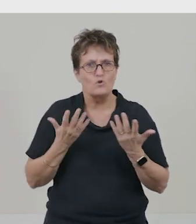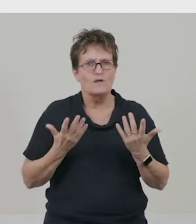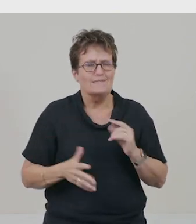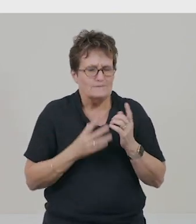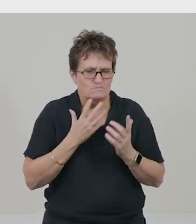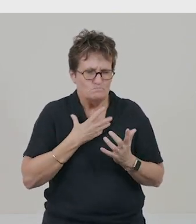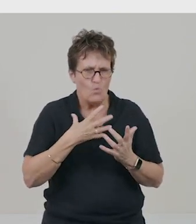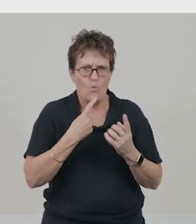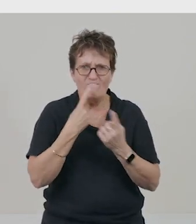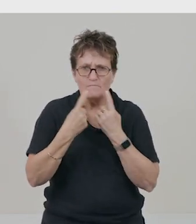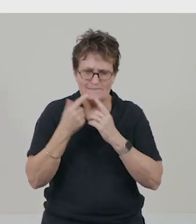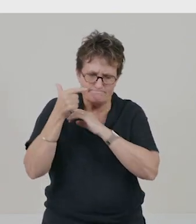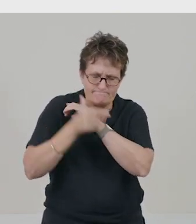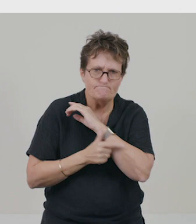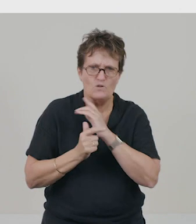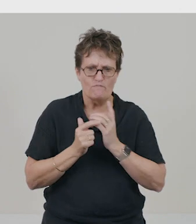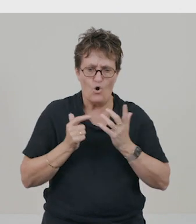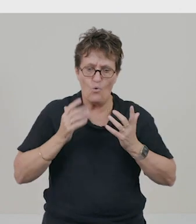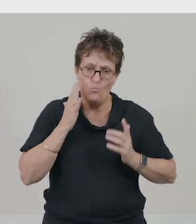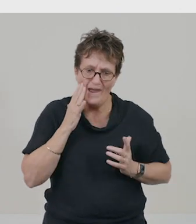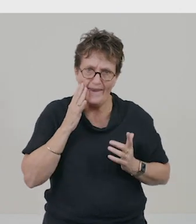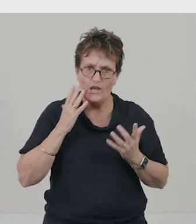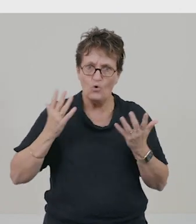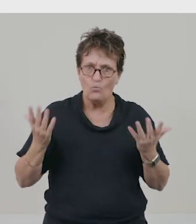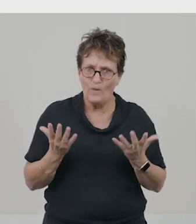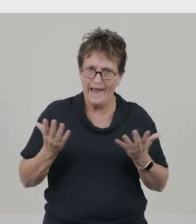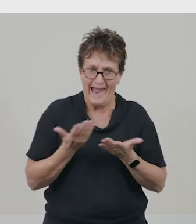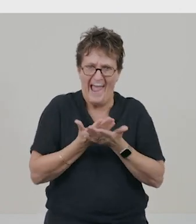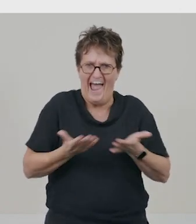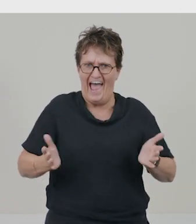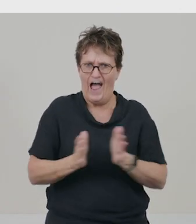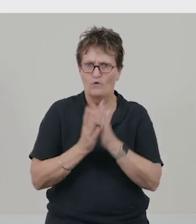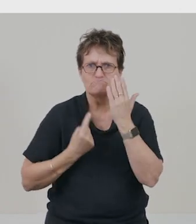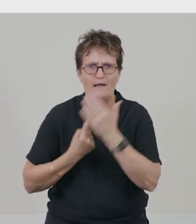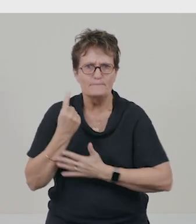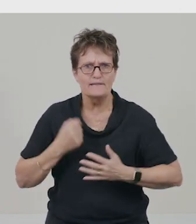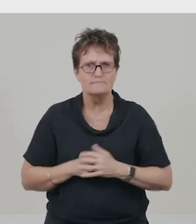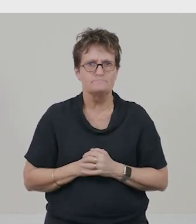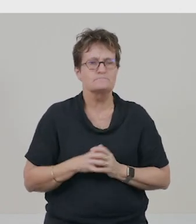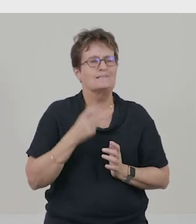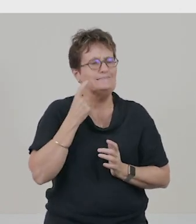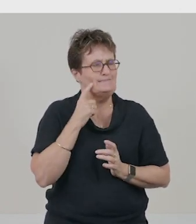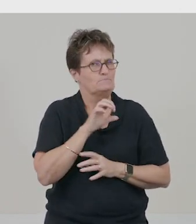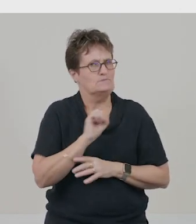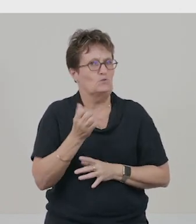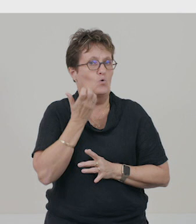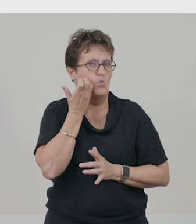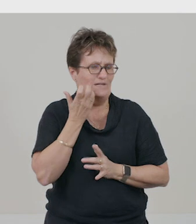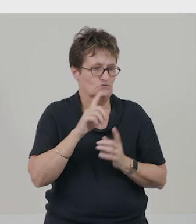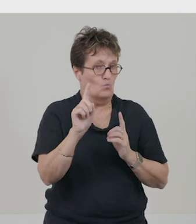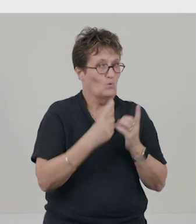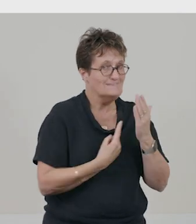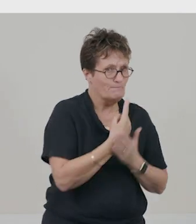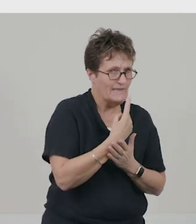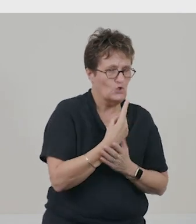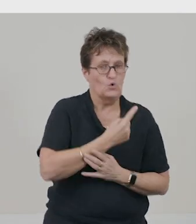more details about the when, where or how the action is taking place. A simple sentence always includes what's